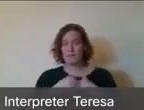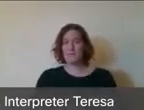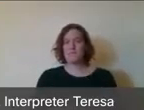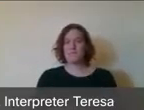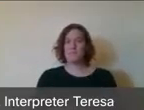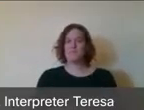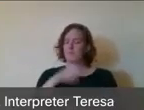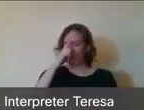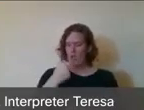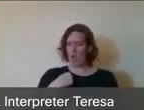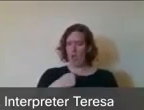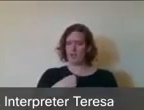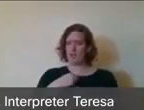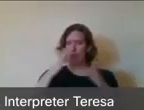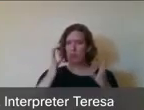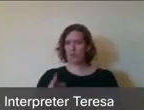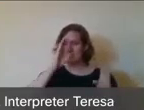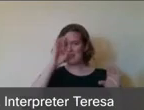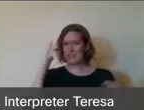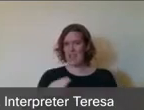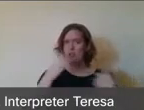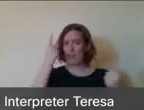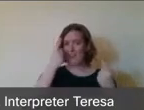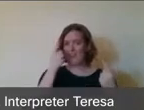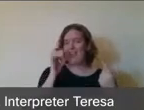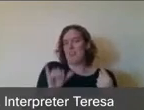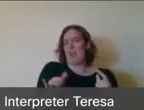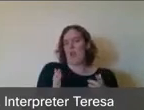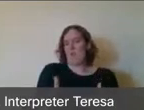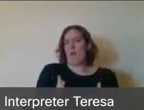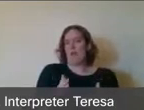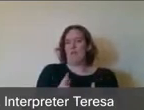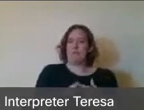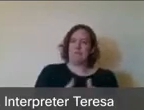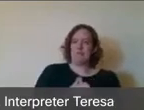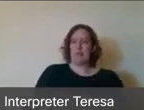For us, person-centered thinking is a way of life and informs our view of the world.